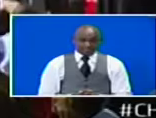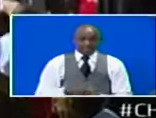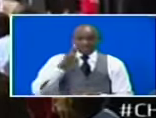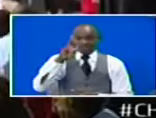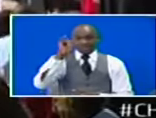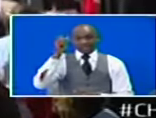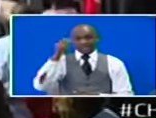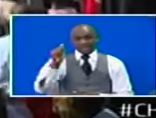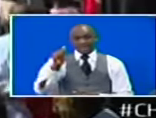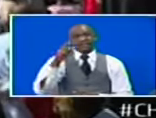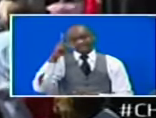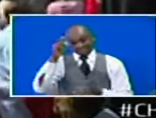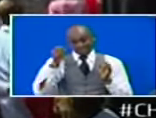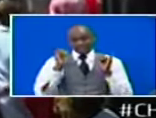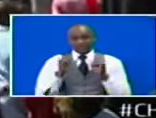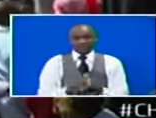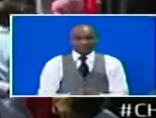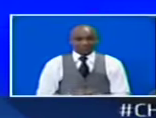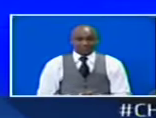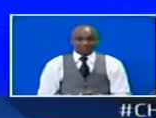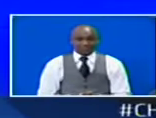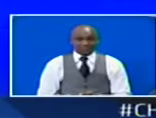Rita Tinina, KTN News.